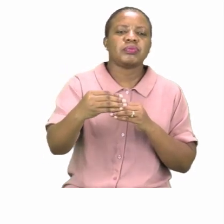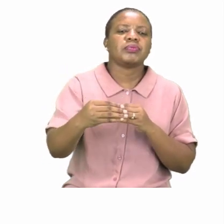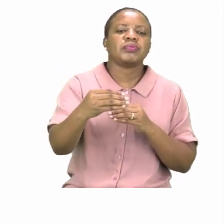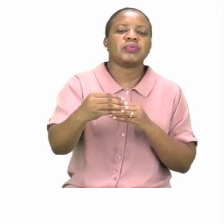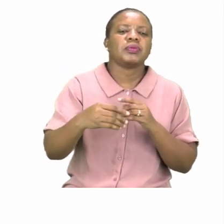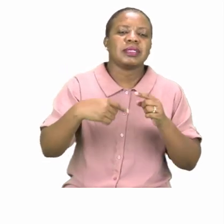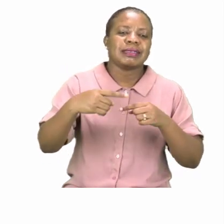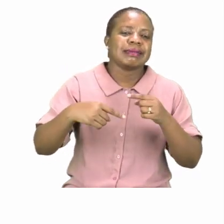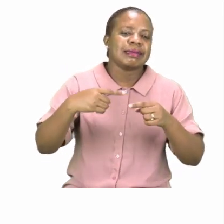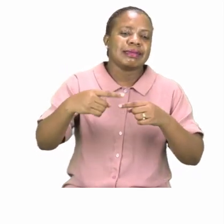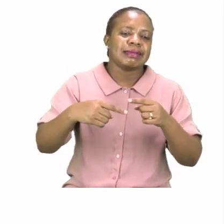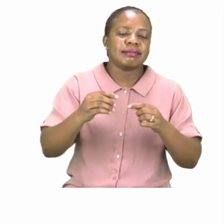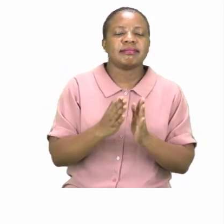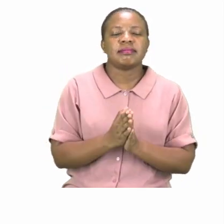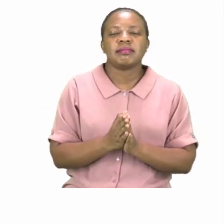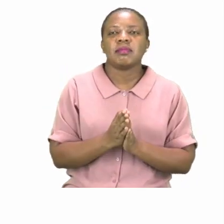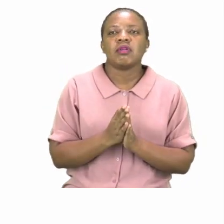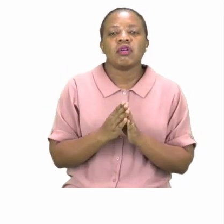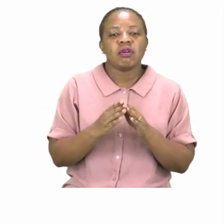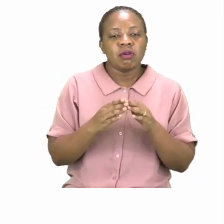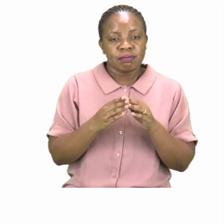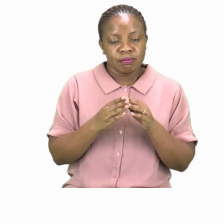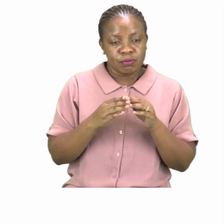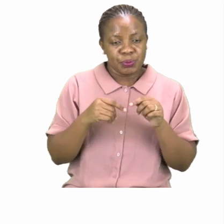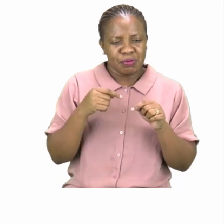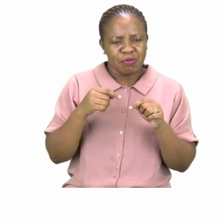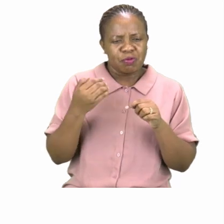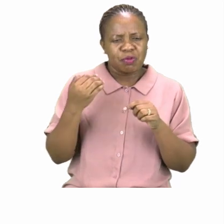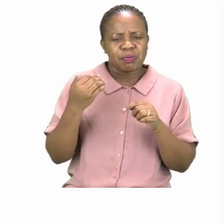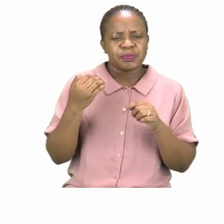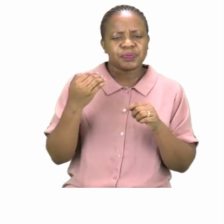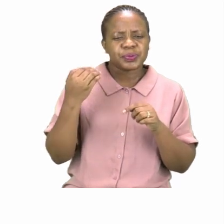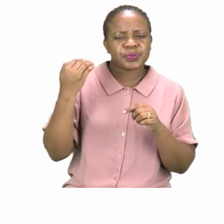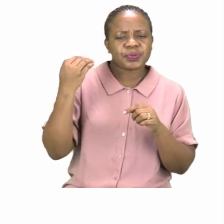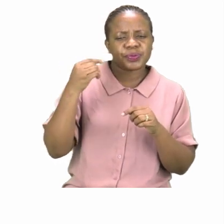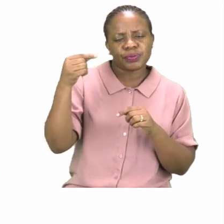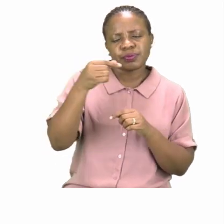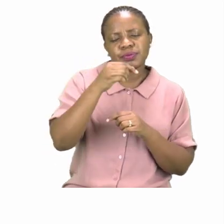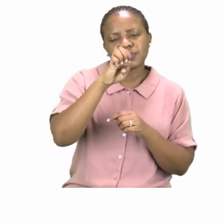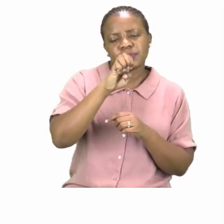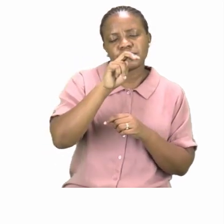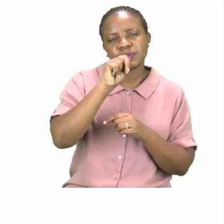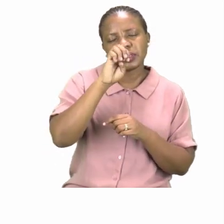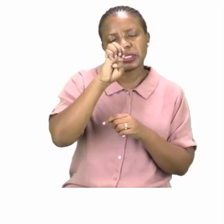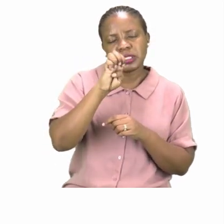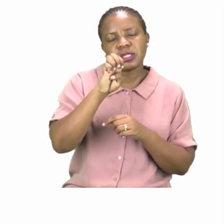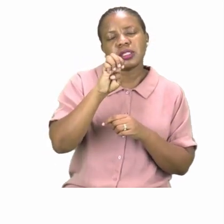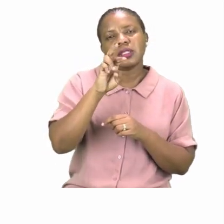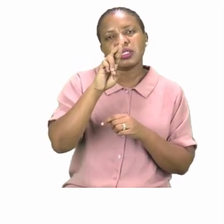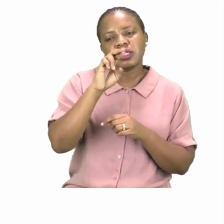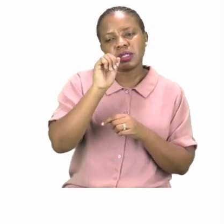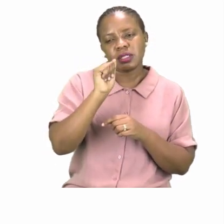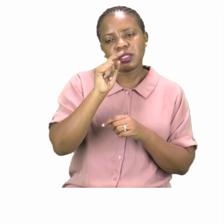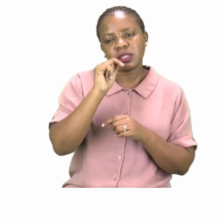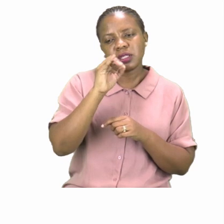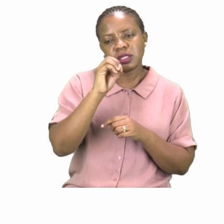our identity as people. So, everybody has a tradition, something that